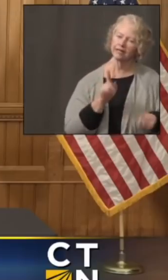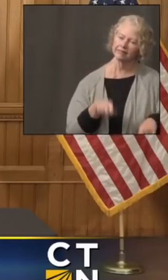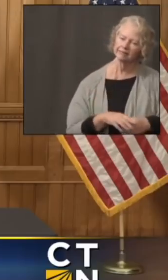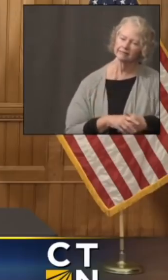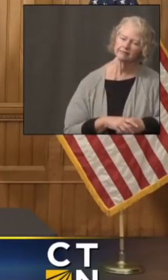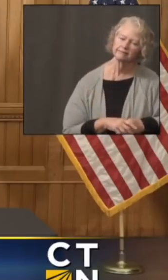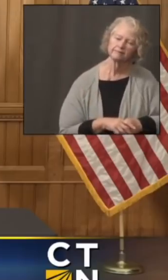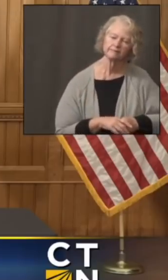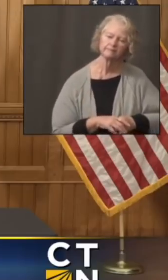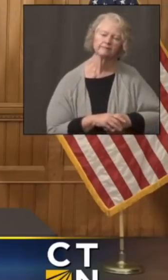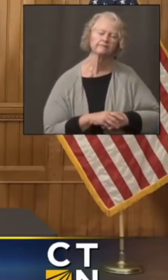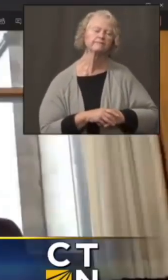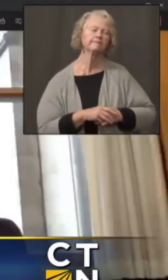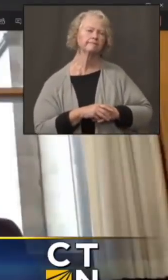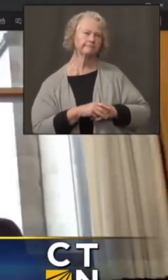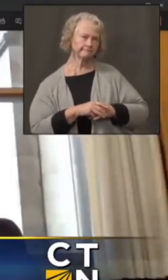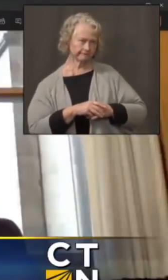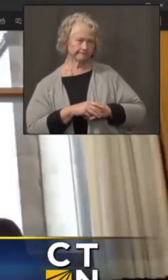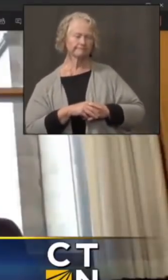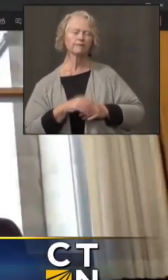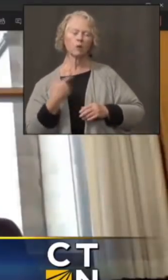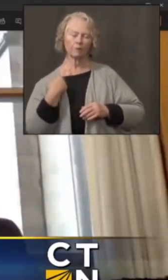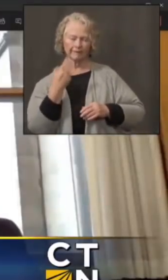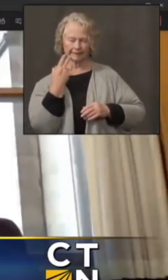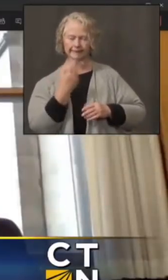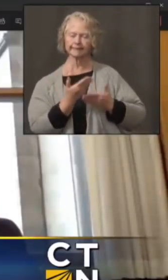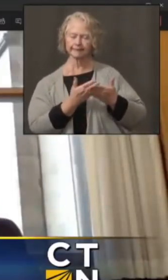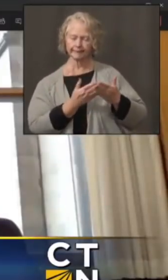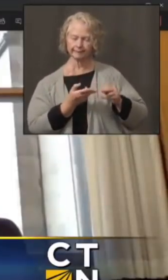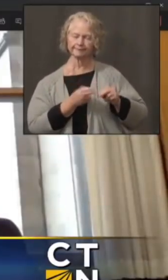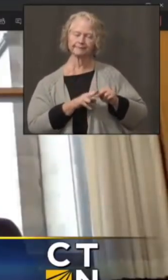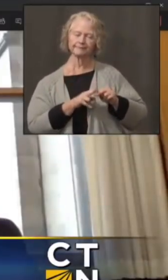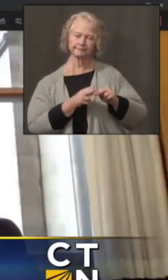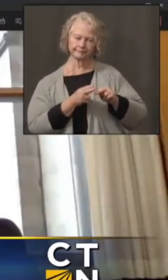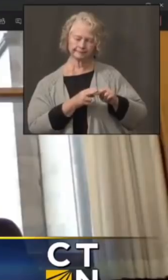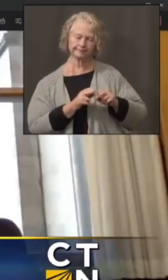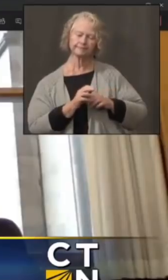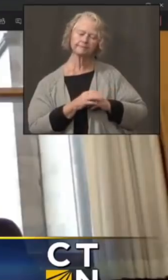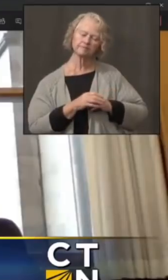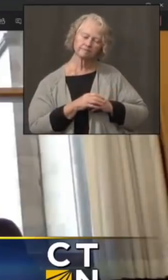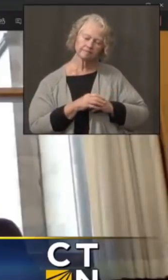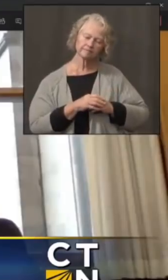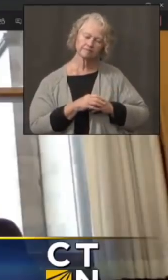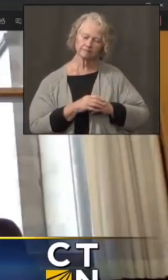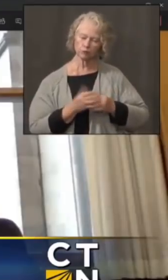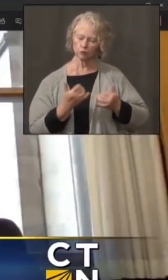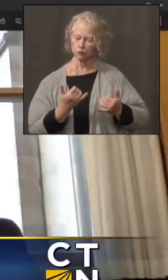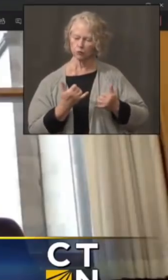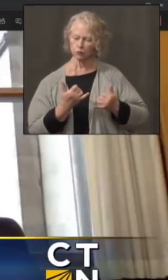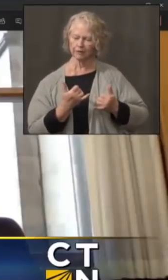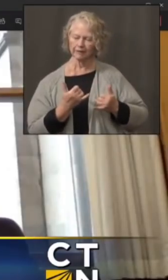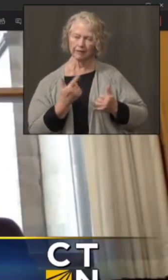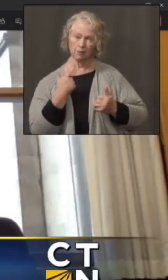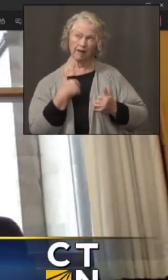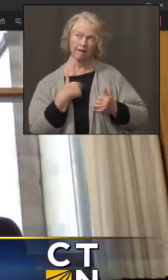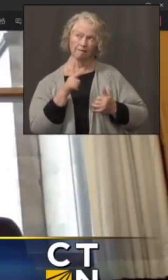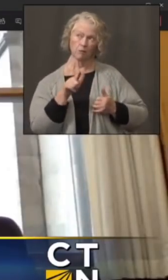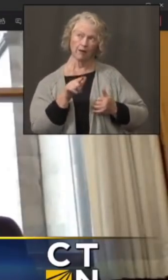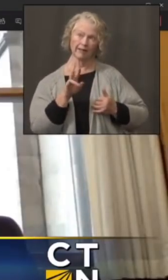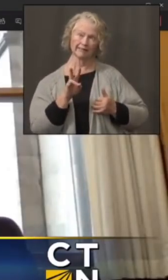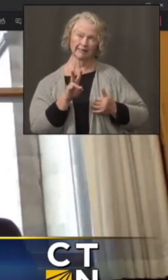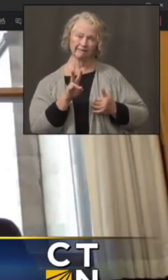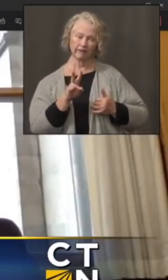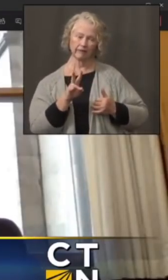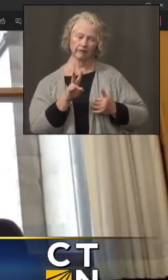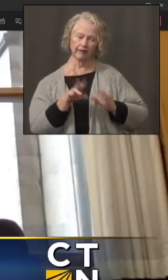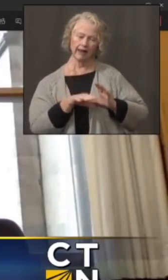Yeah, no, there has certainly been an uptick. We have, I think it's as of today's report, I think we have 27 nursing homes out